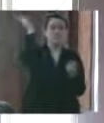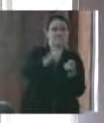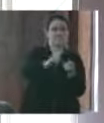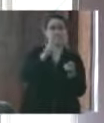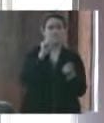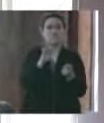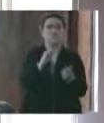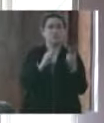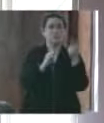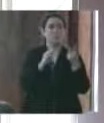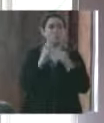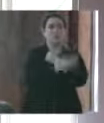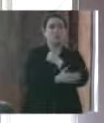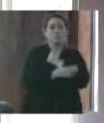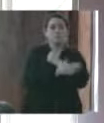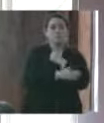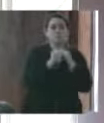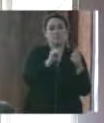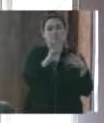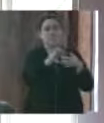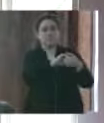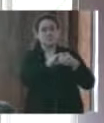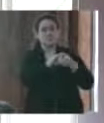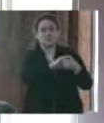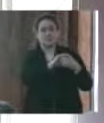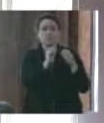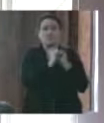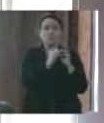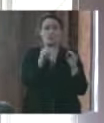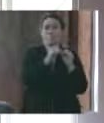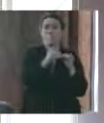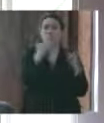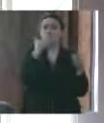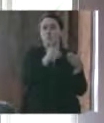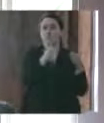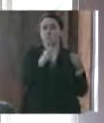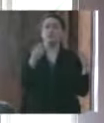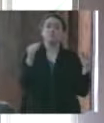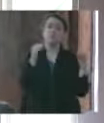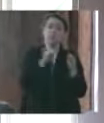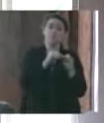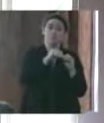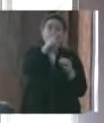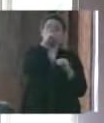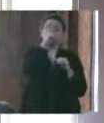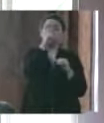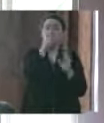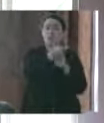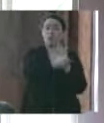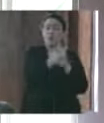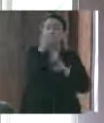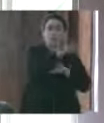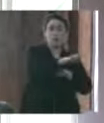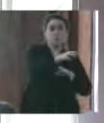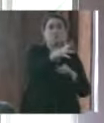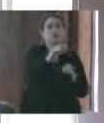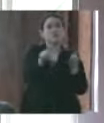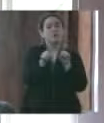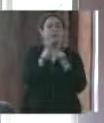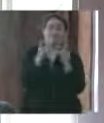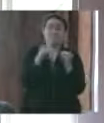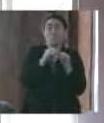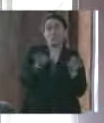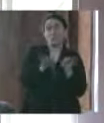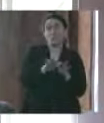closely to tighten law enforcement and fundamentally to change attitudes. Because curbing demand must also